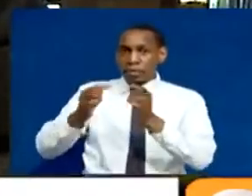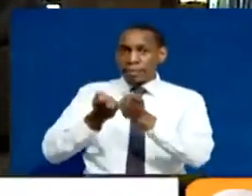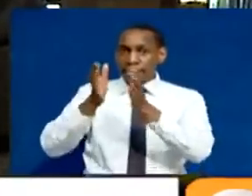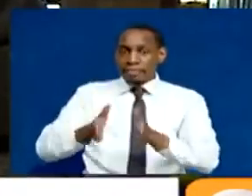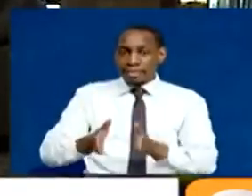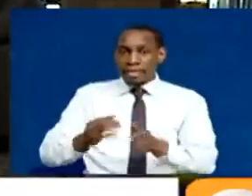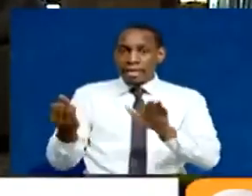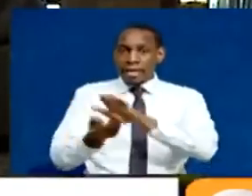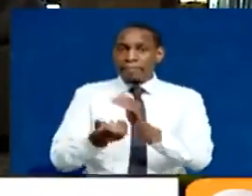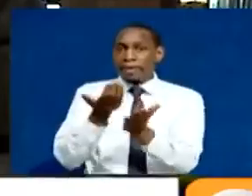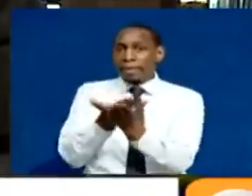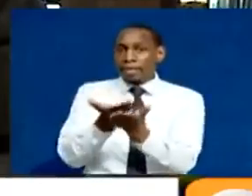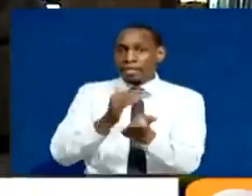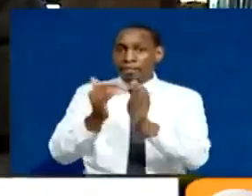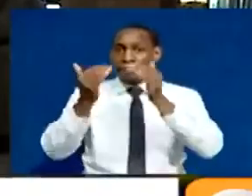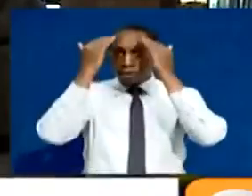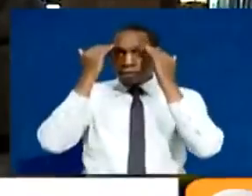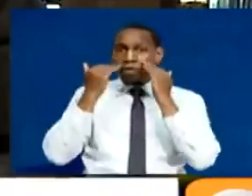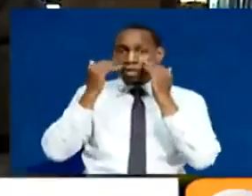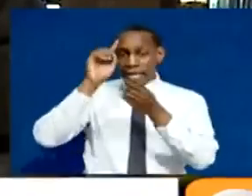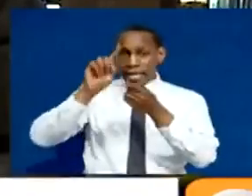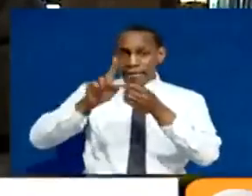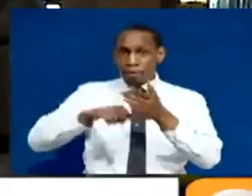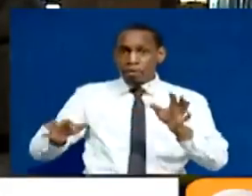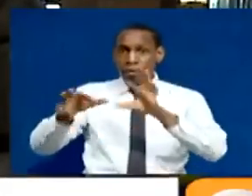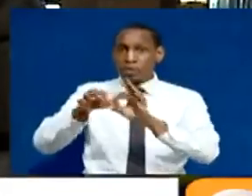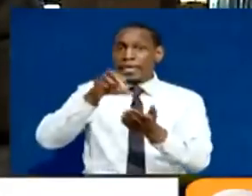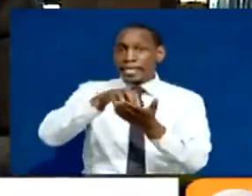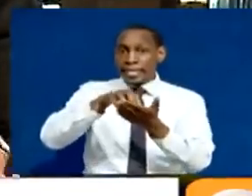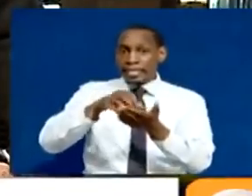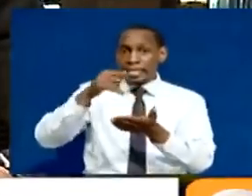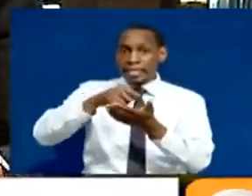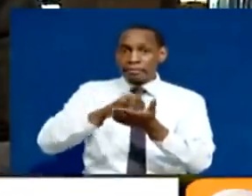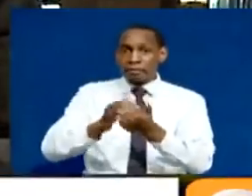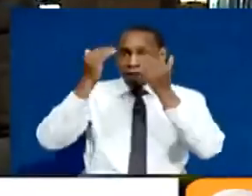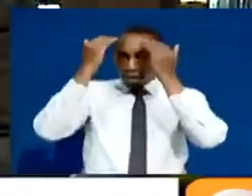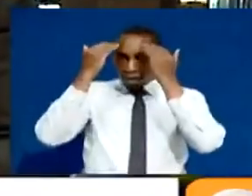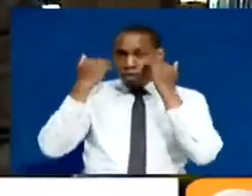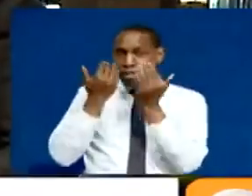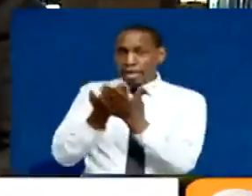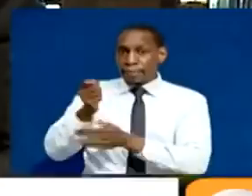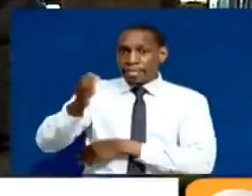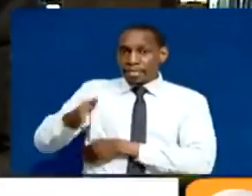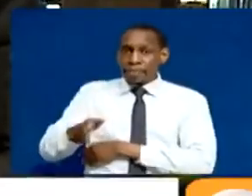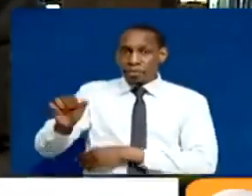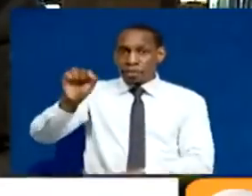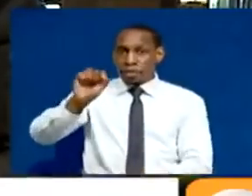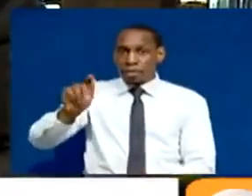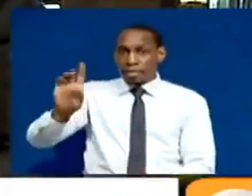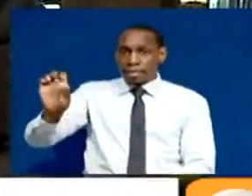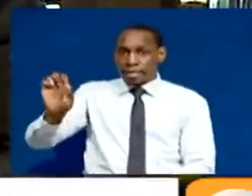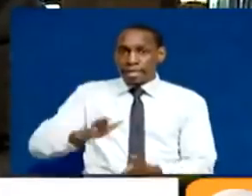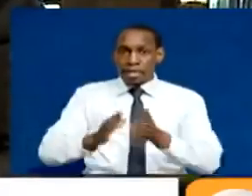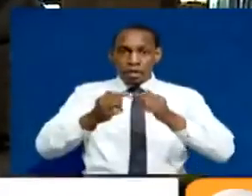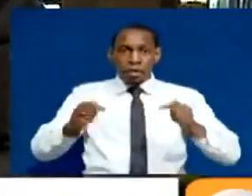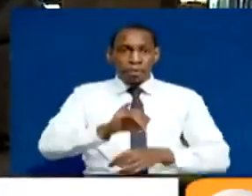Cohen, has filed an application in court seeking to be enjoined in a case pitting Court of Appeal Judge Sankale Ole Kantai